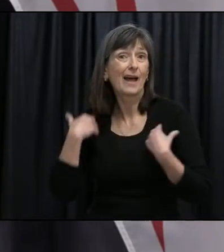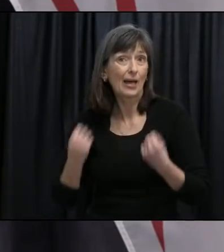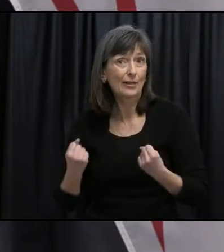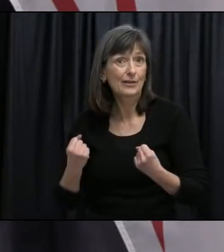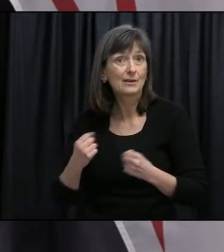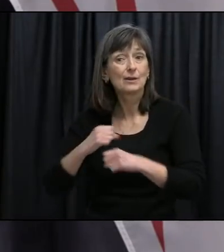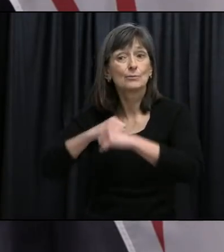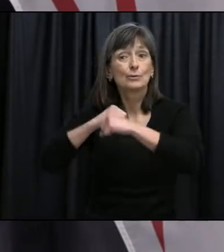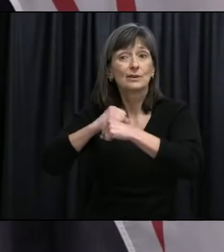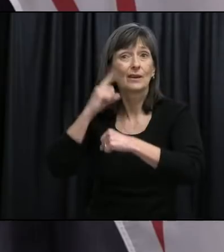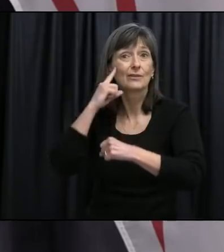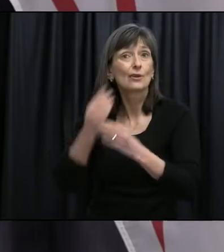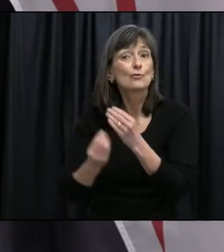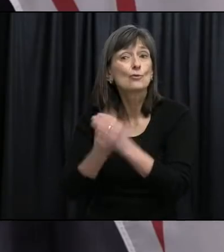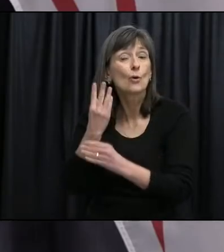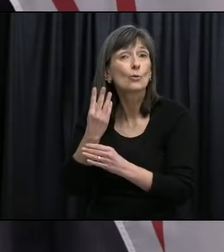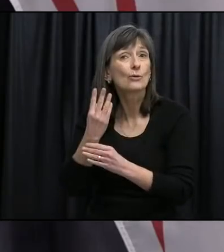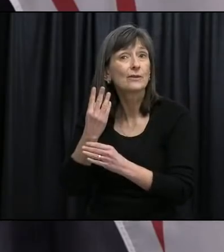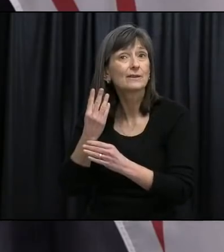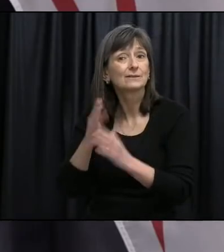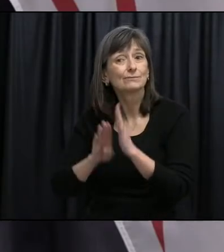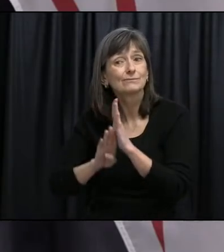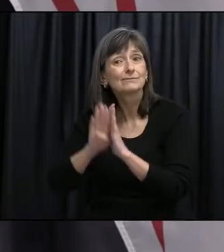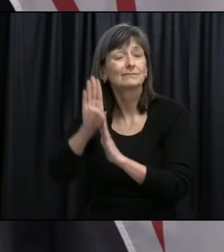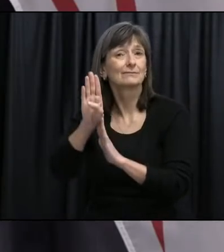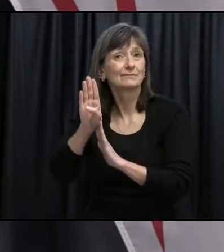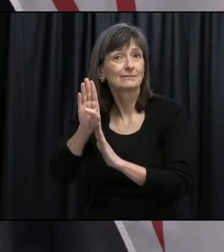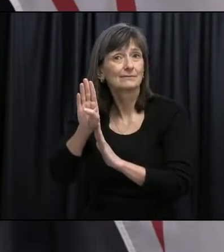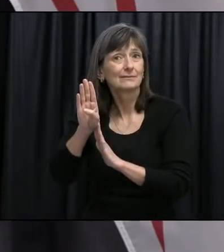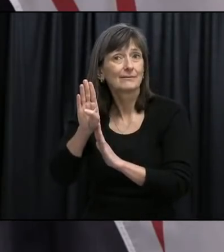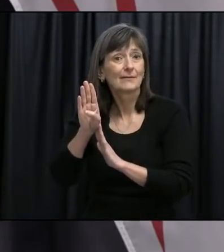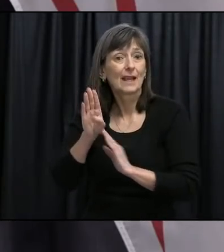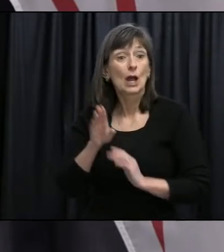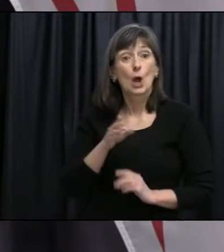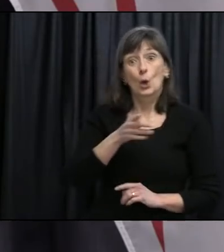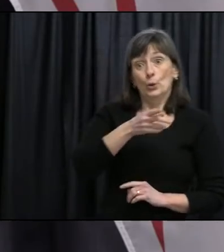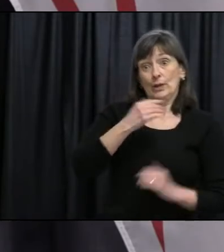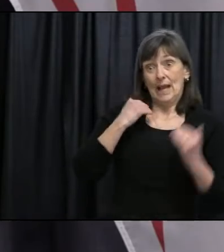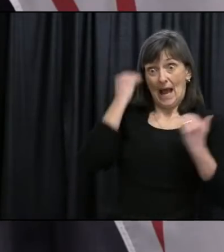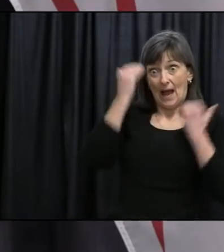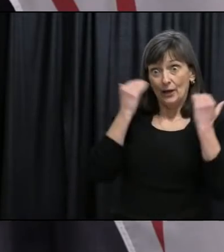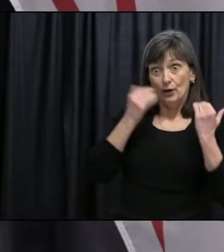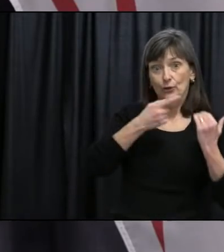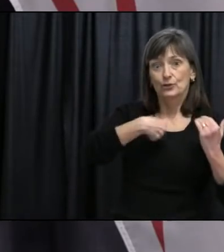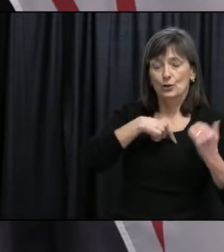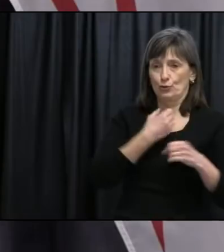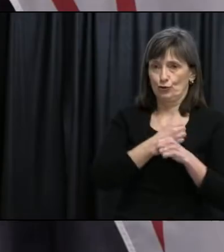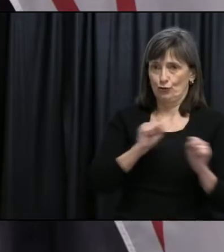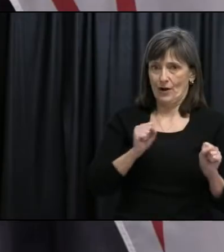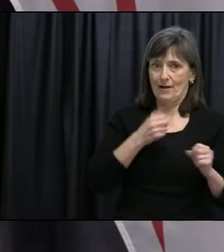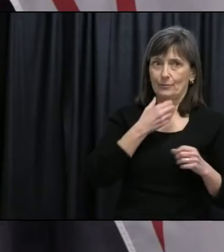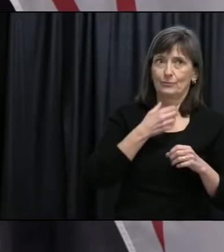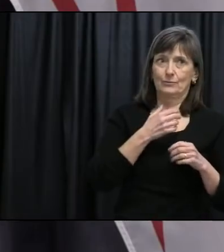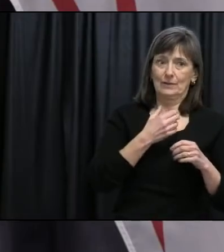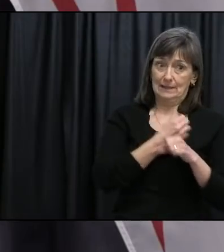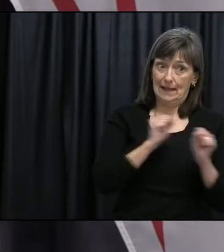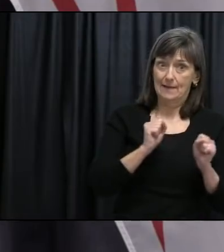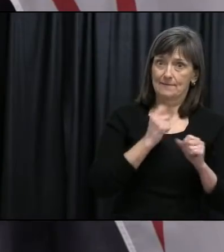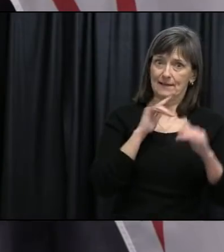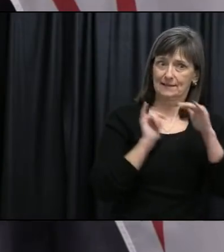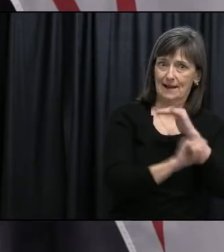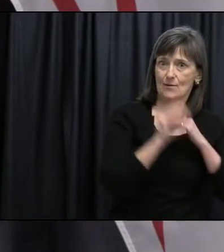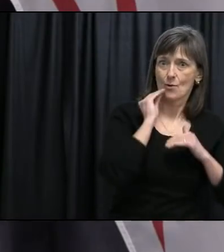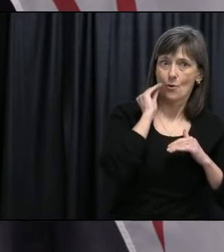by letting them go back to school. And by the rest of us trying to do the best we can to reduce our contacts and reduce